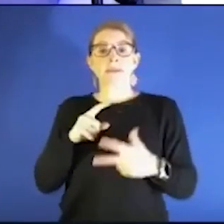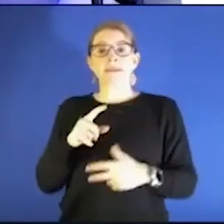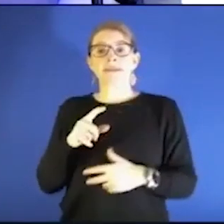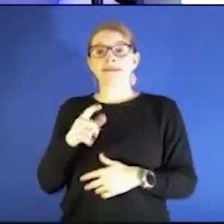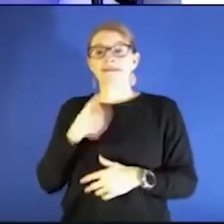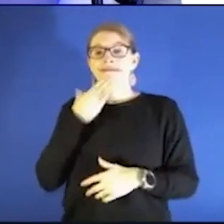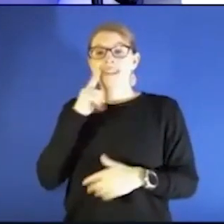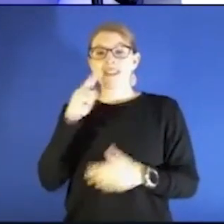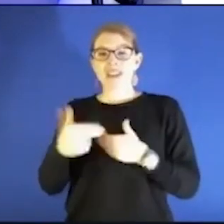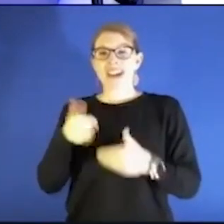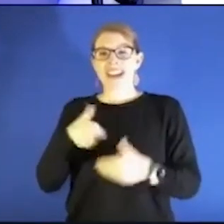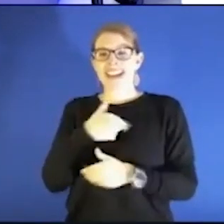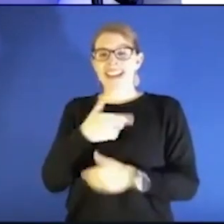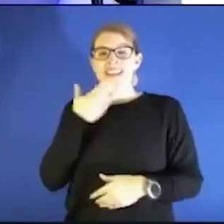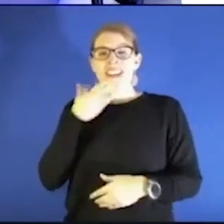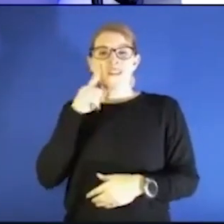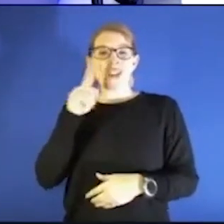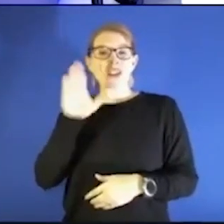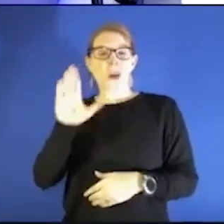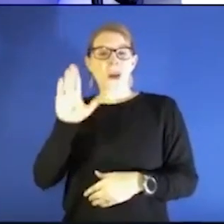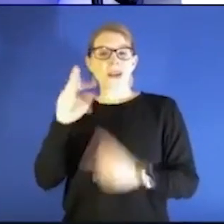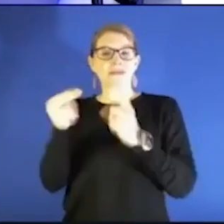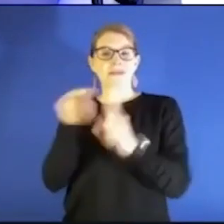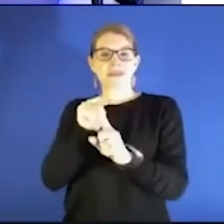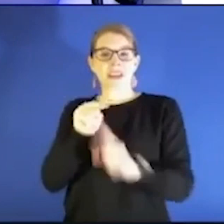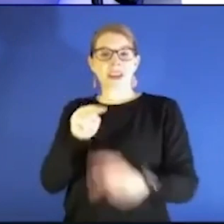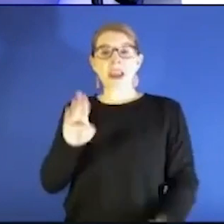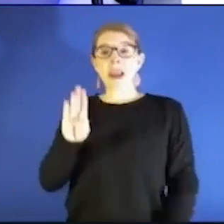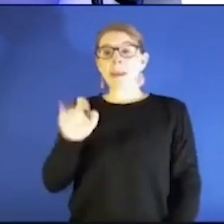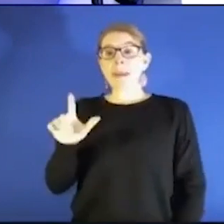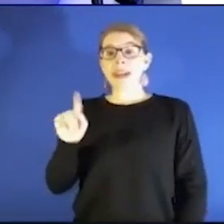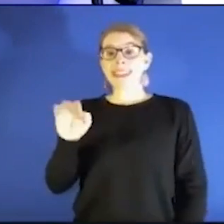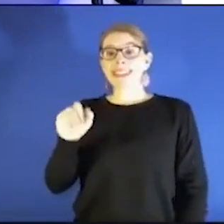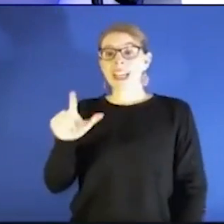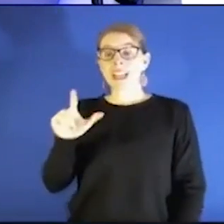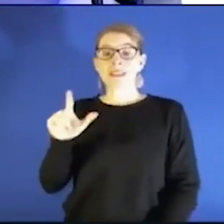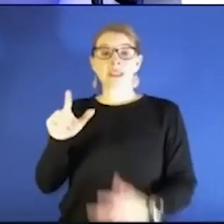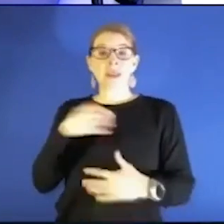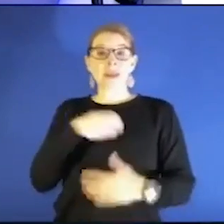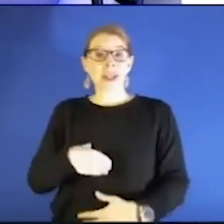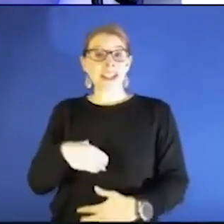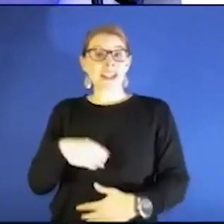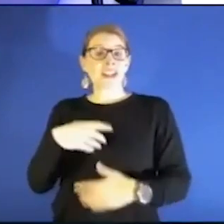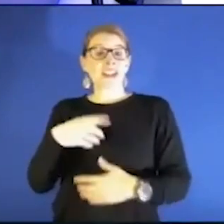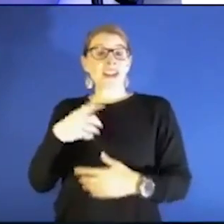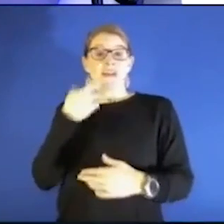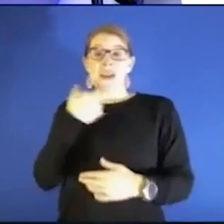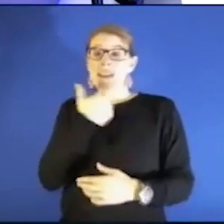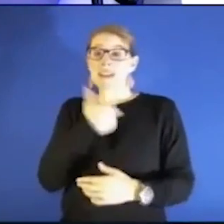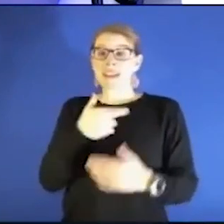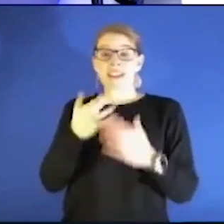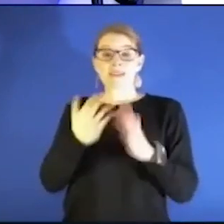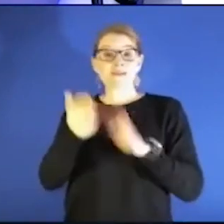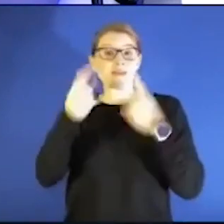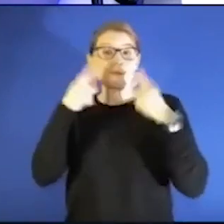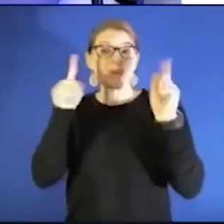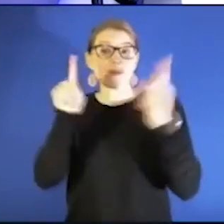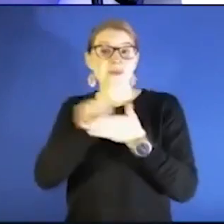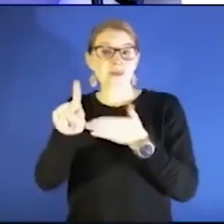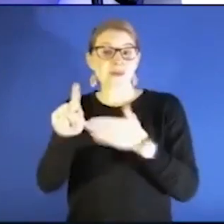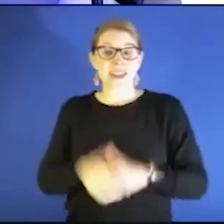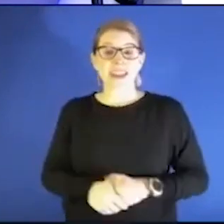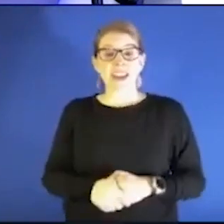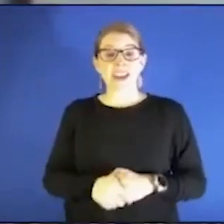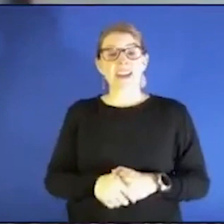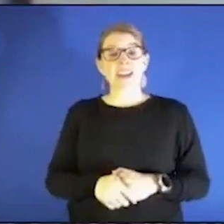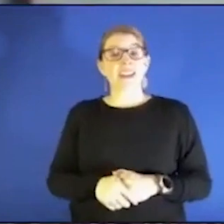for your insight. Bill Teal, we wish restaurants a successful and safe kickoff to Restaurant Week. Thank you so much for being with us. What do you want us all to